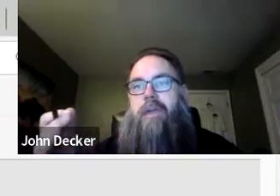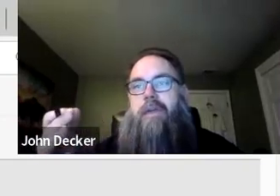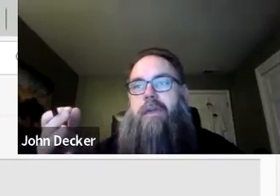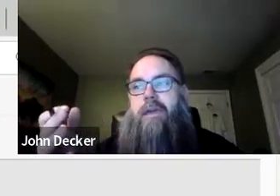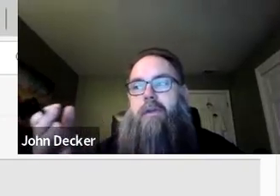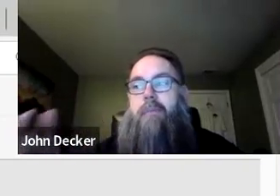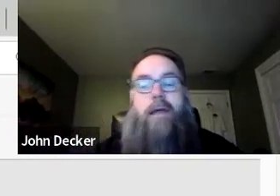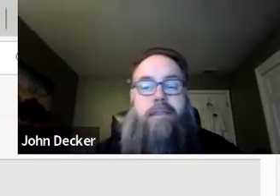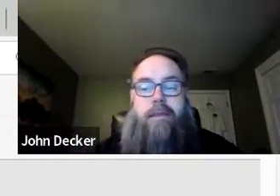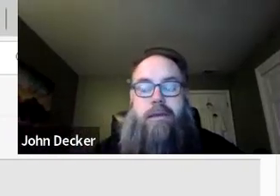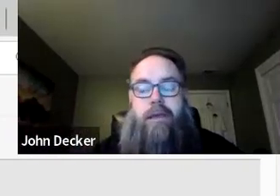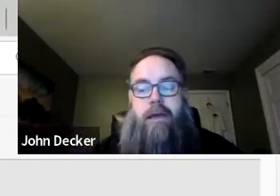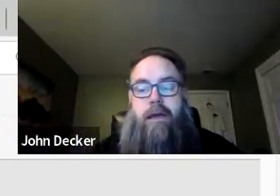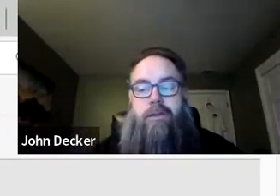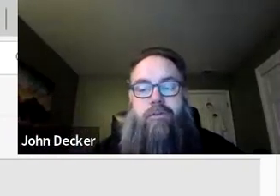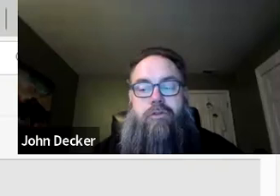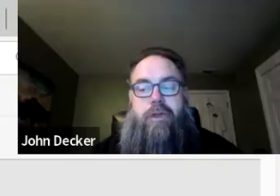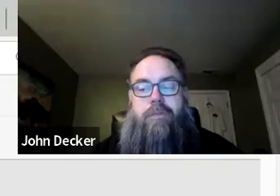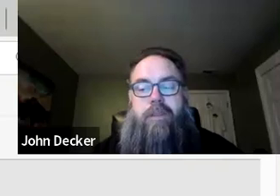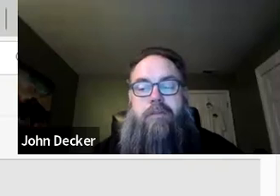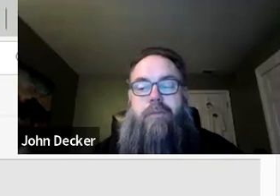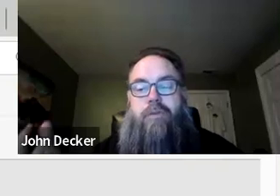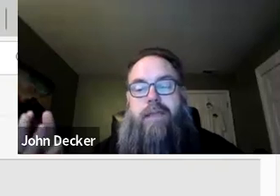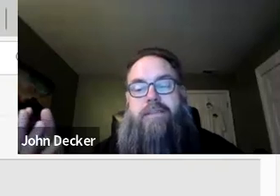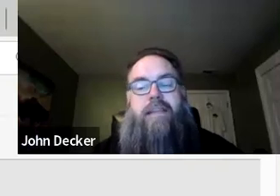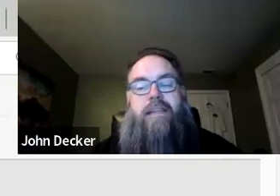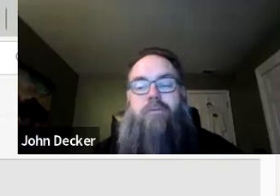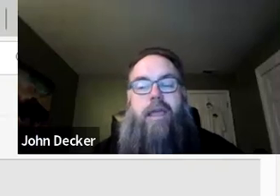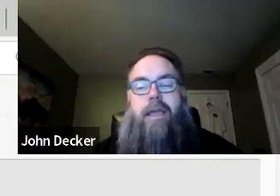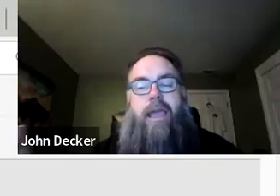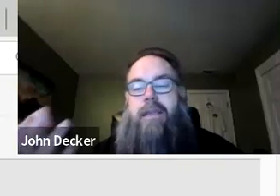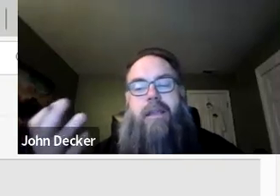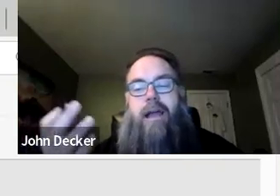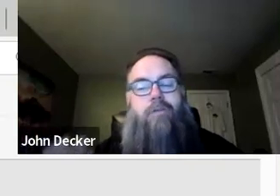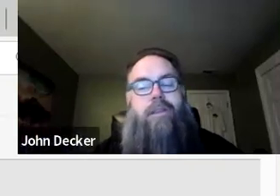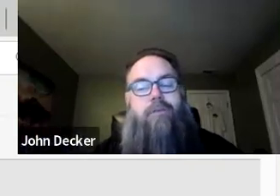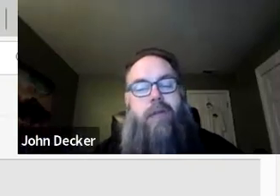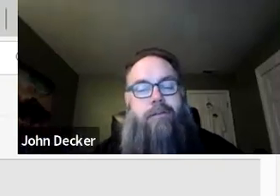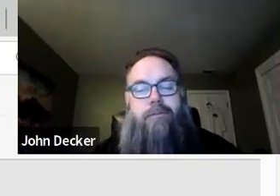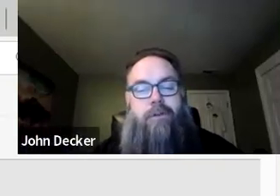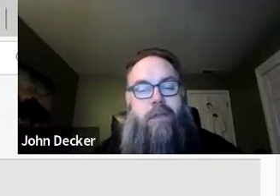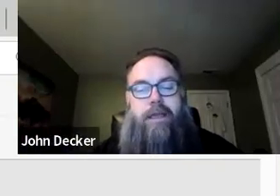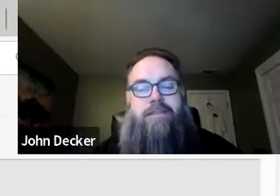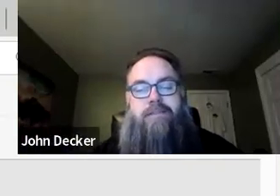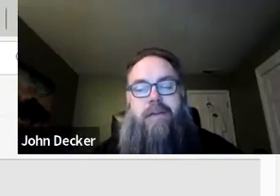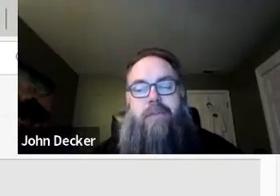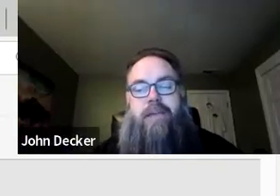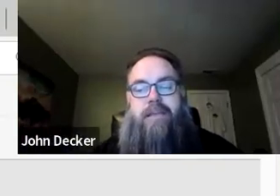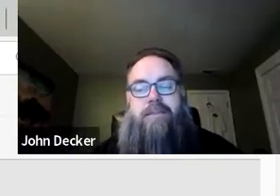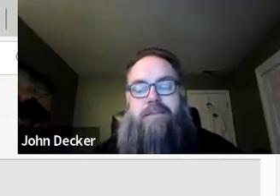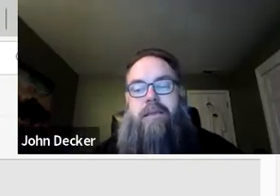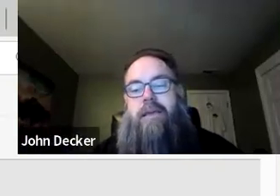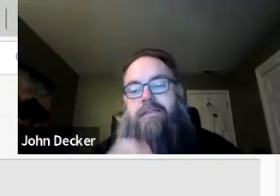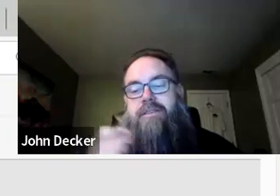may be in a month you doing billing both at a daily rate and an hourly rate for clients, if that